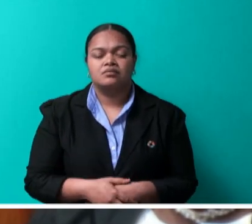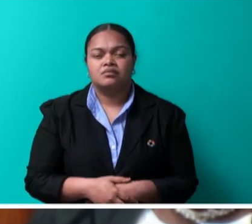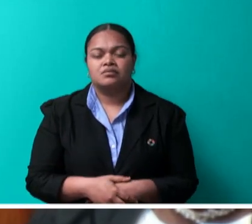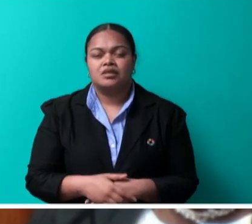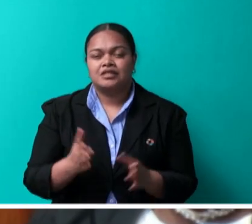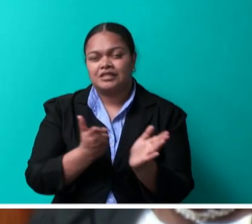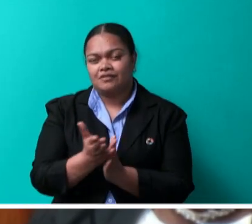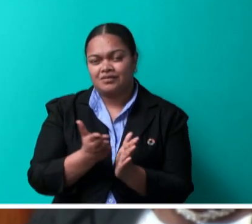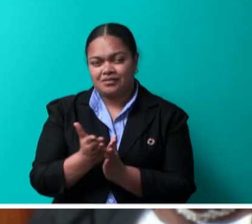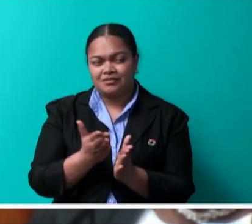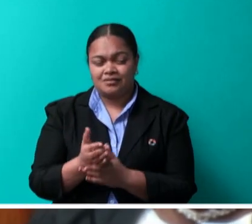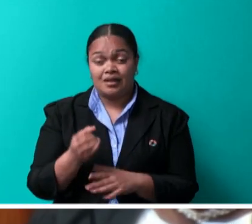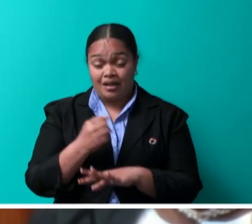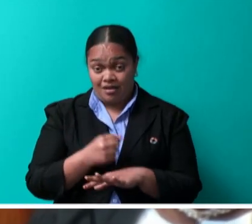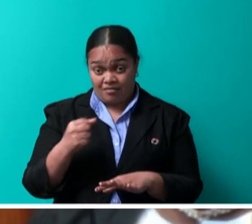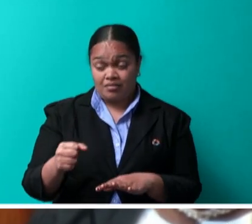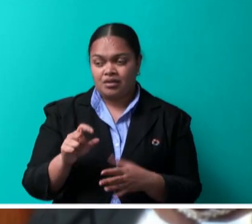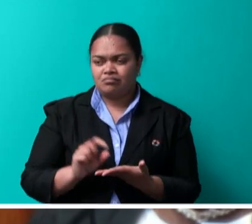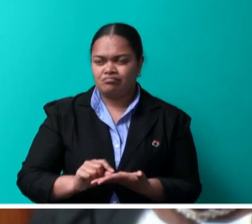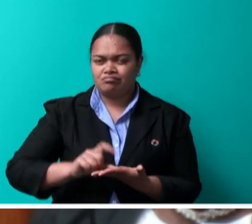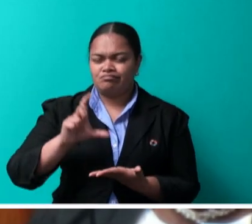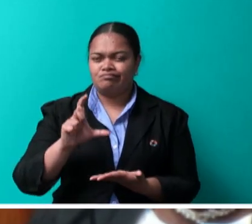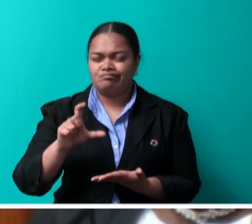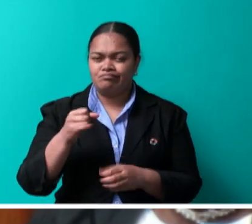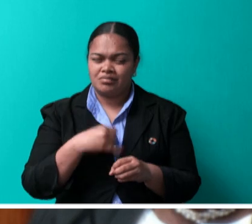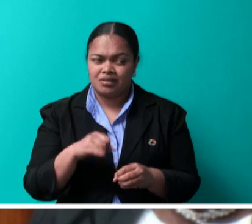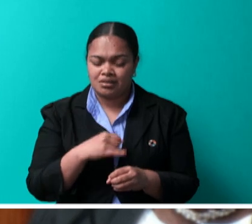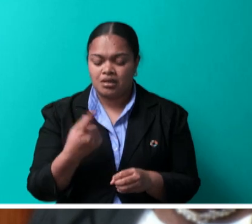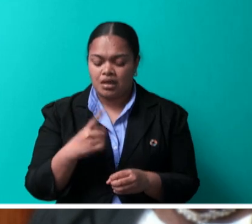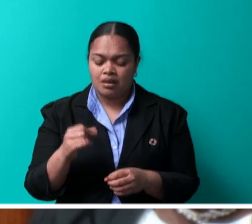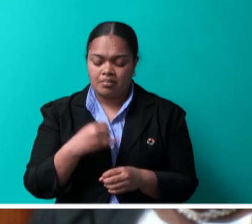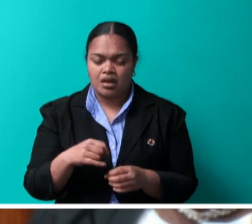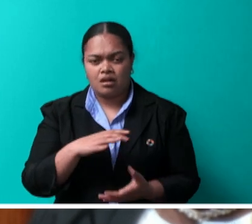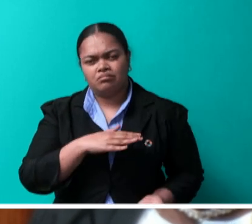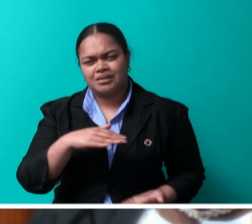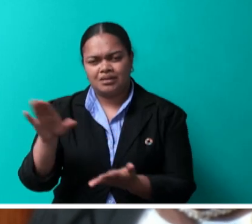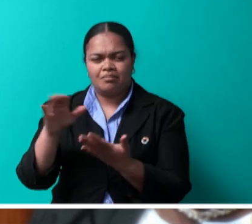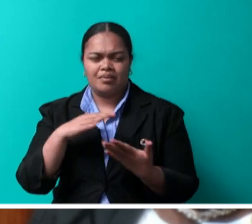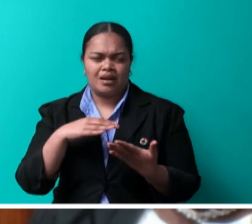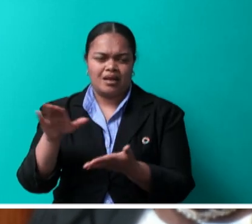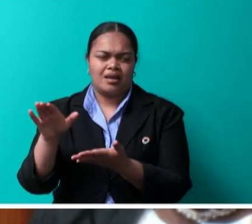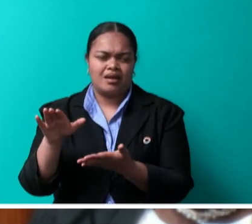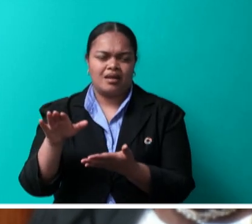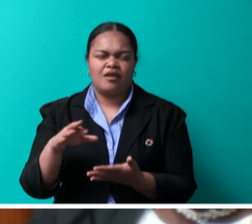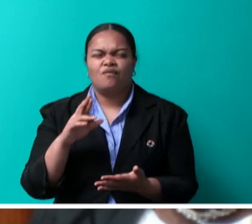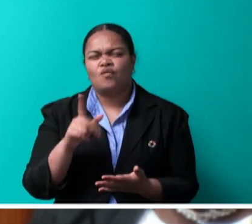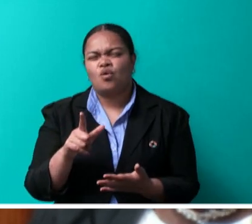services. Government has increased investment in medicines and medical supplies to strengthen